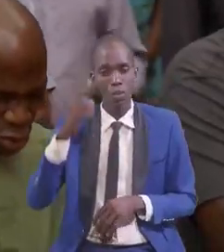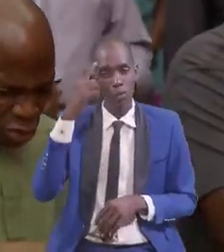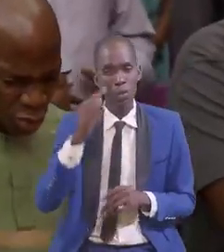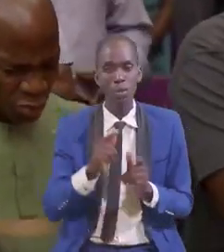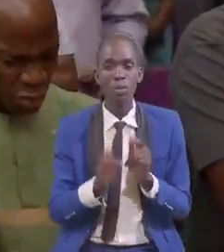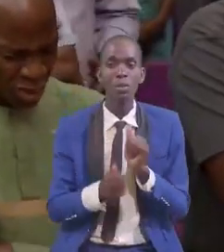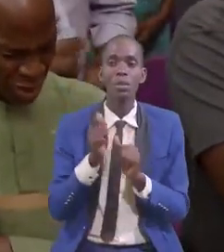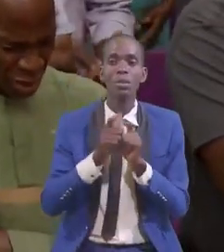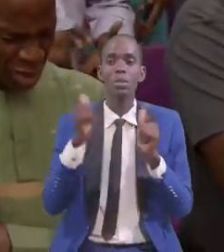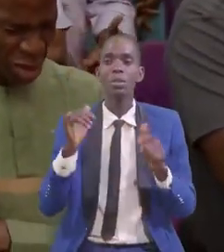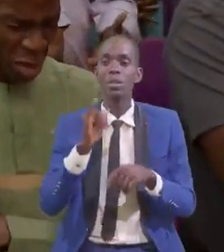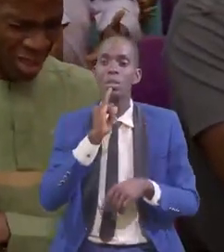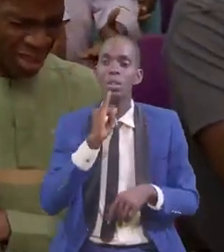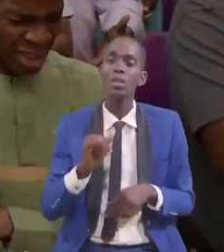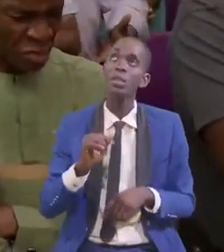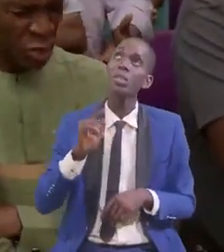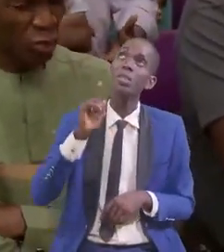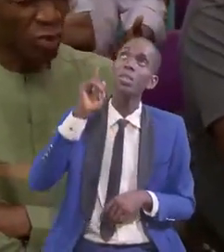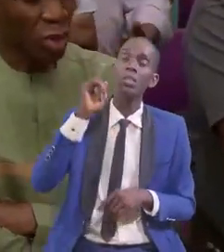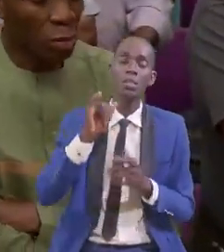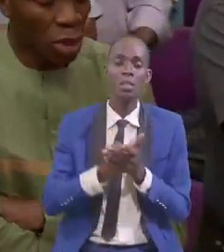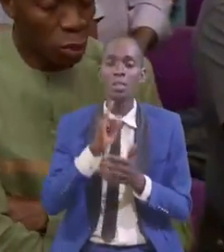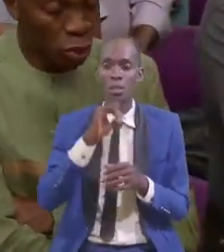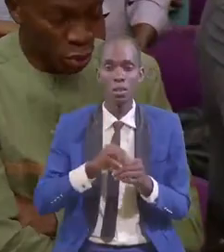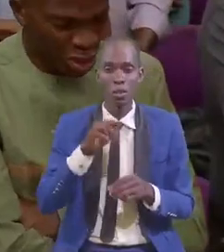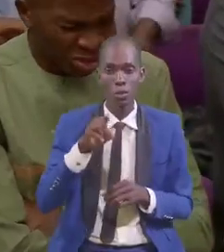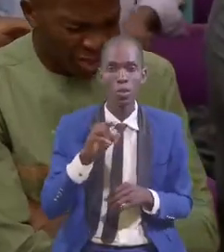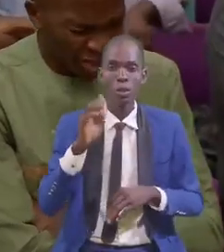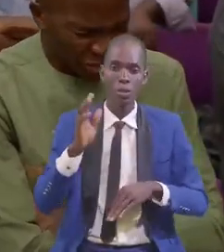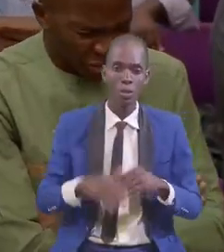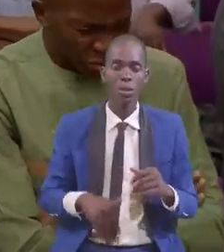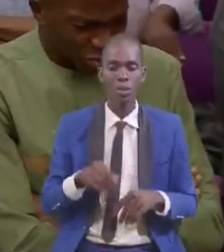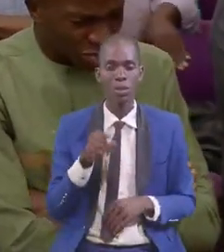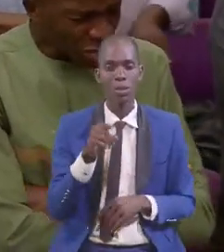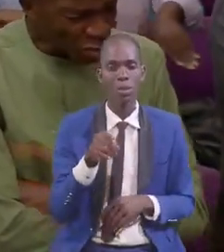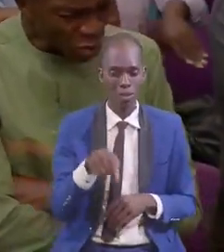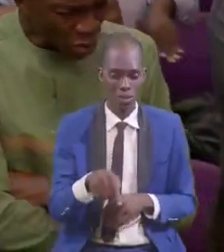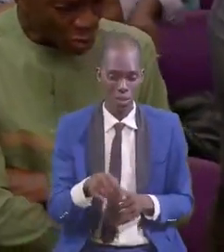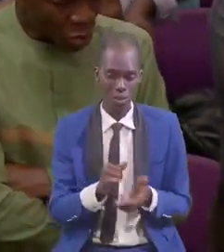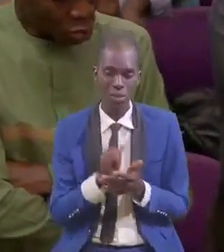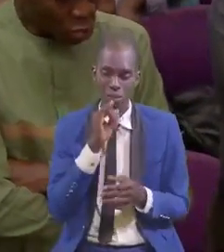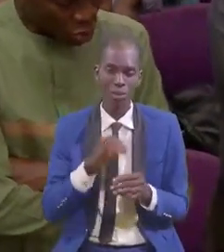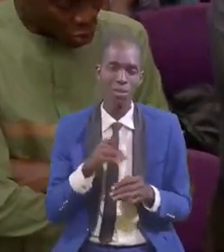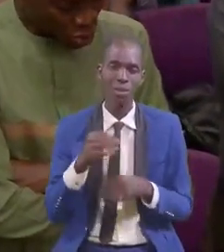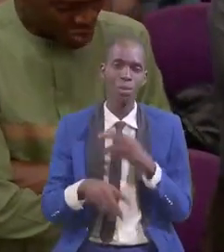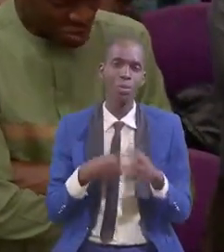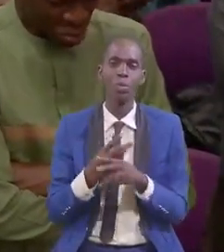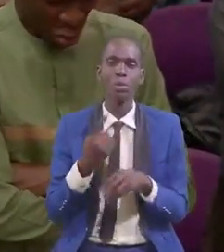he that is in you than he, the tempter, that is in the world.